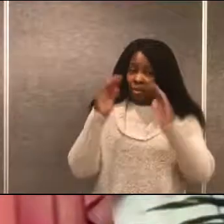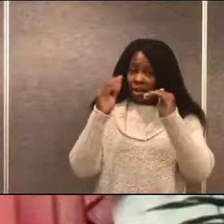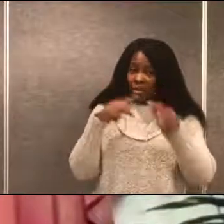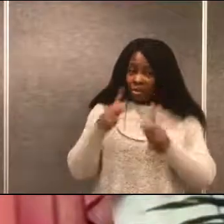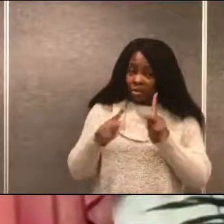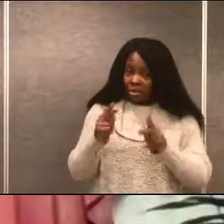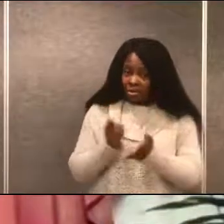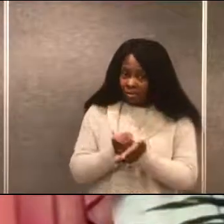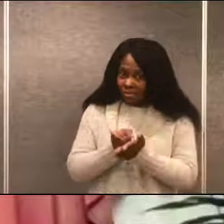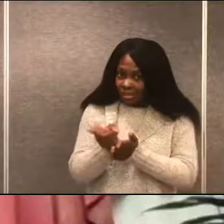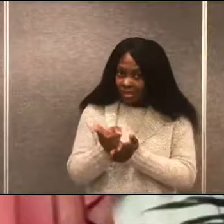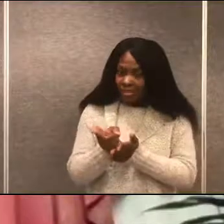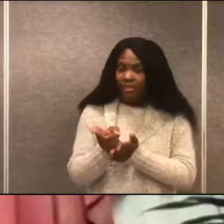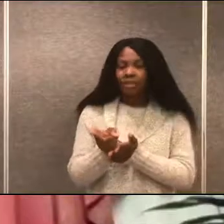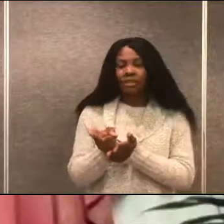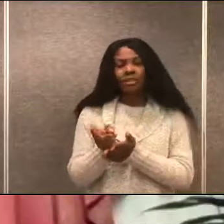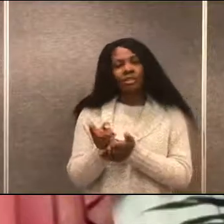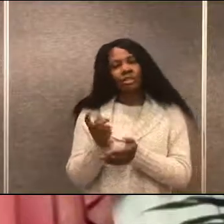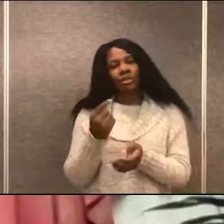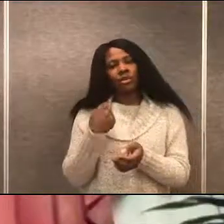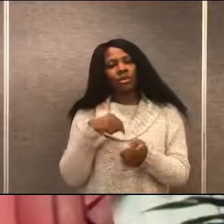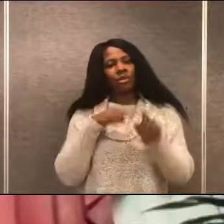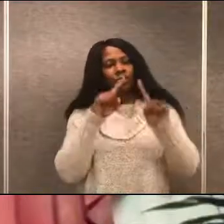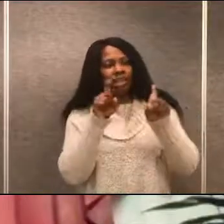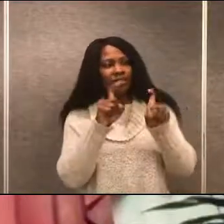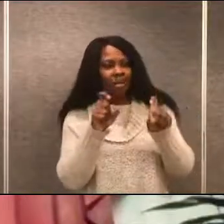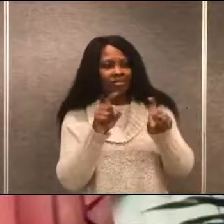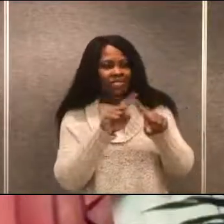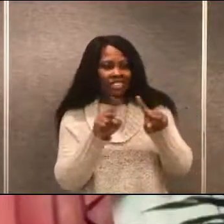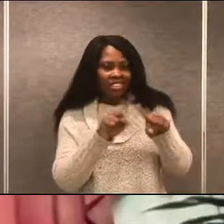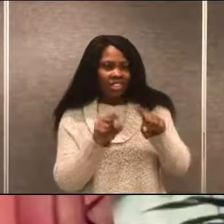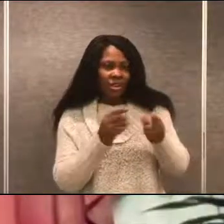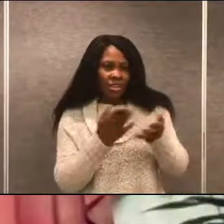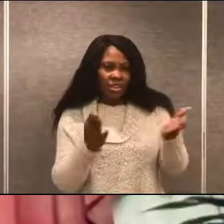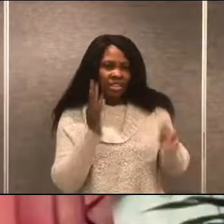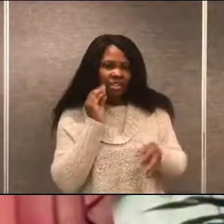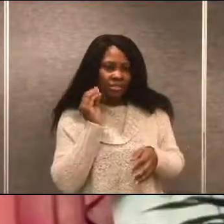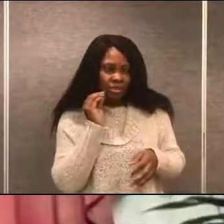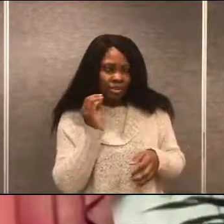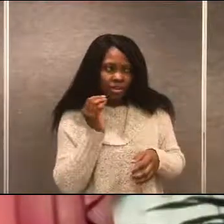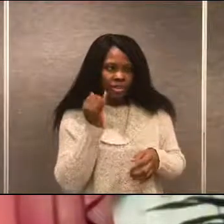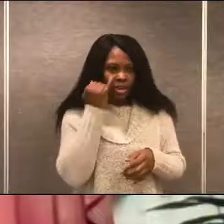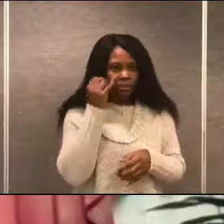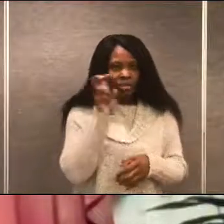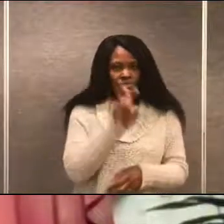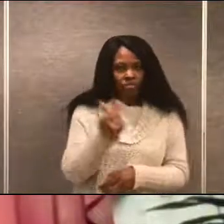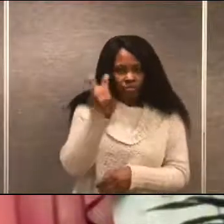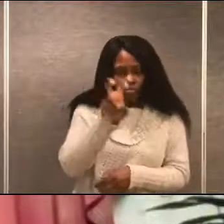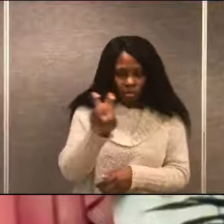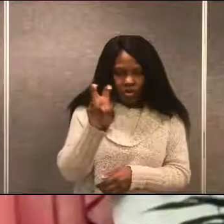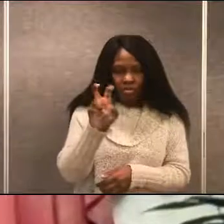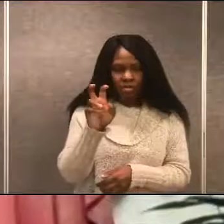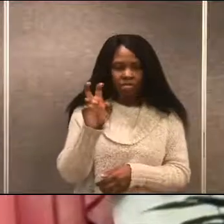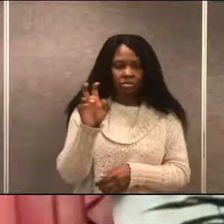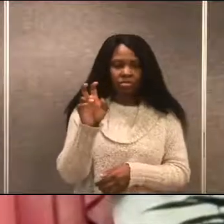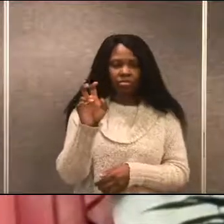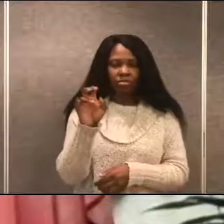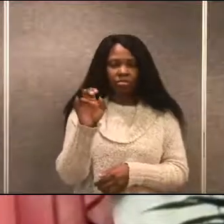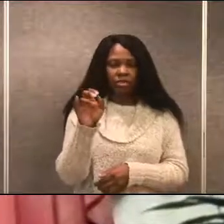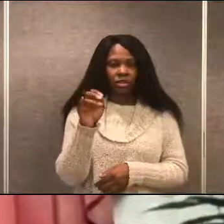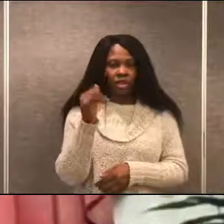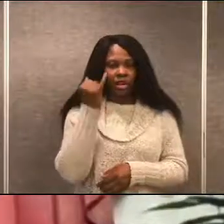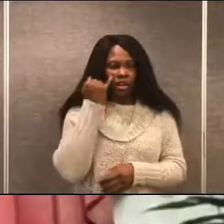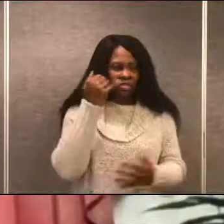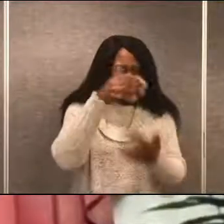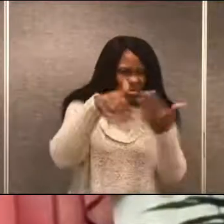is being honest. They're asking them about symptoms. They're asking them, have they traveled out of the country? They're asking them, are they around